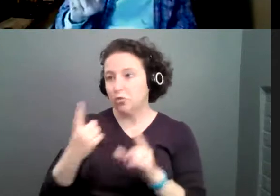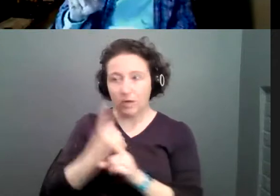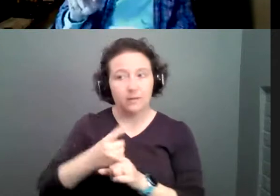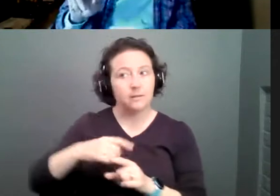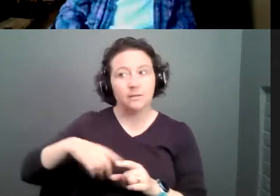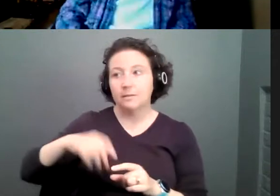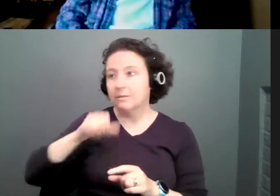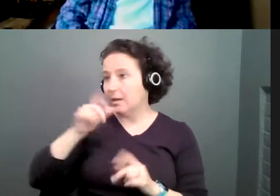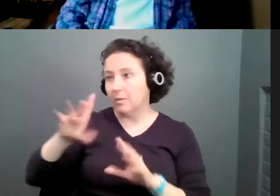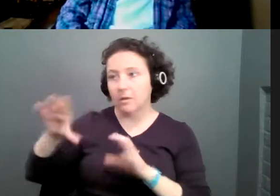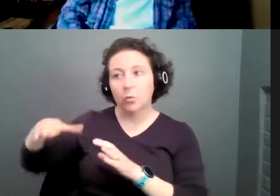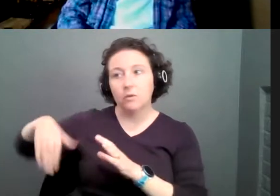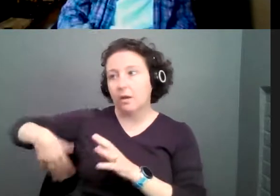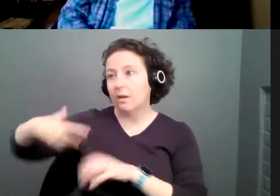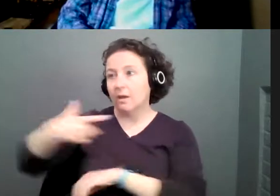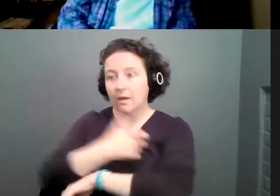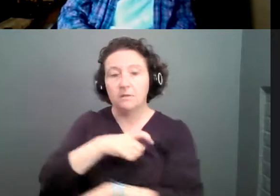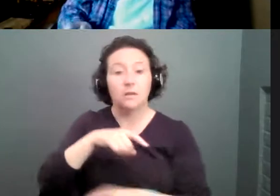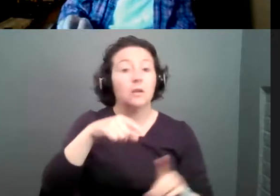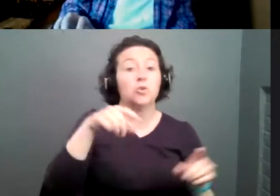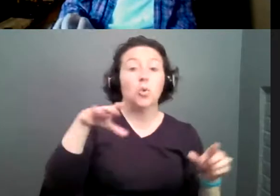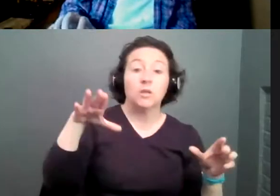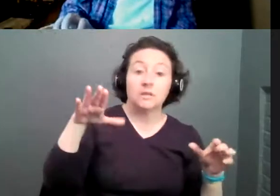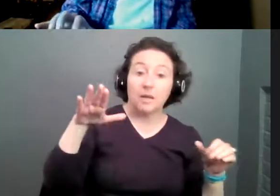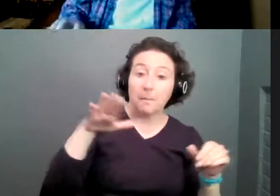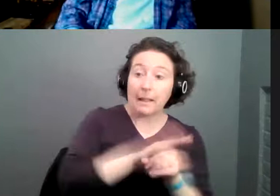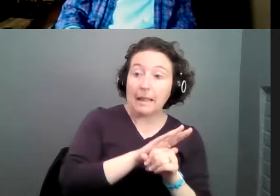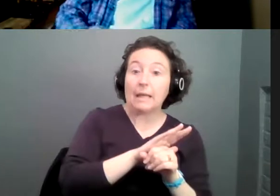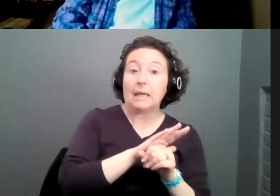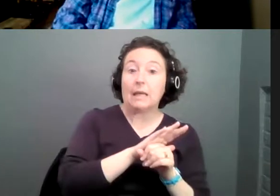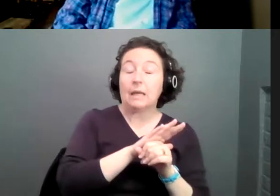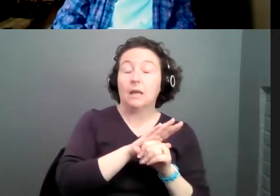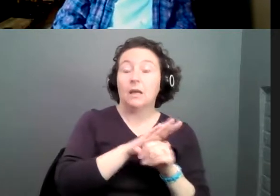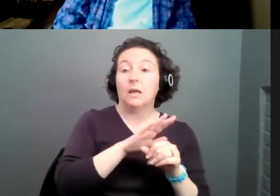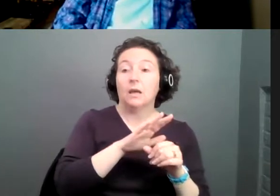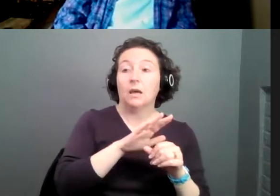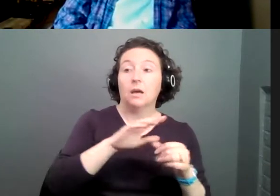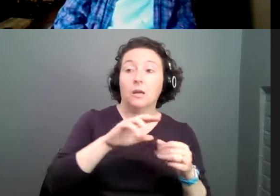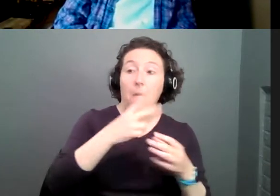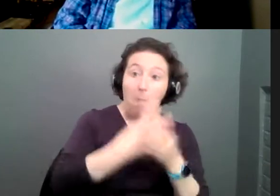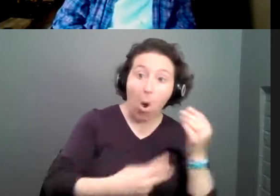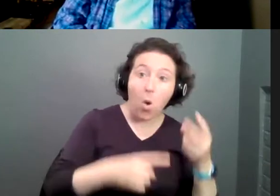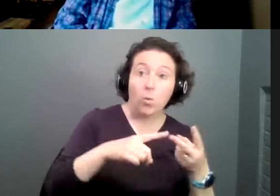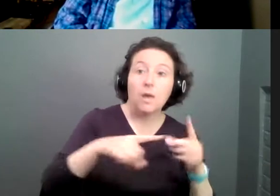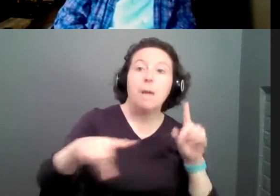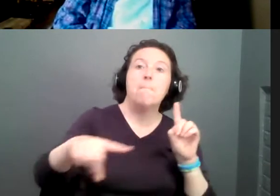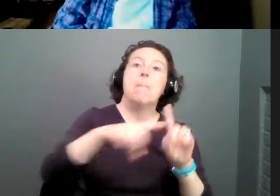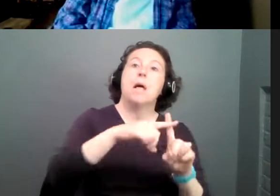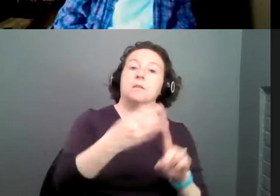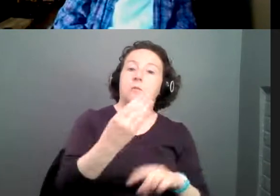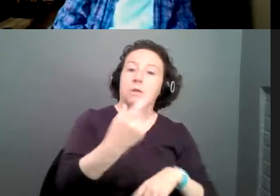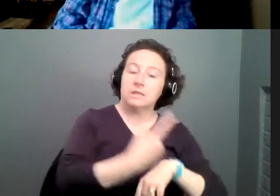It's completed the series, whether it's one shot or one of the 2-shot vaccines, plus 14 days